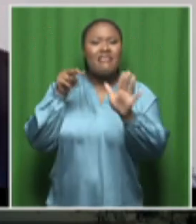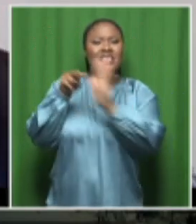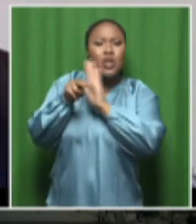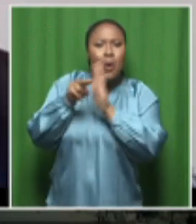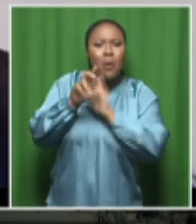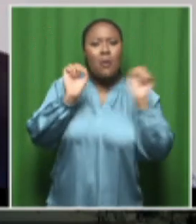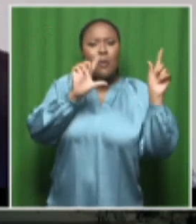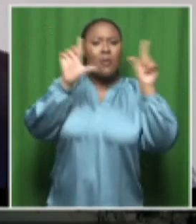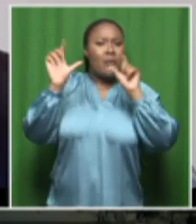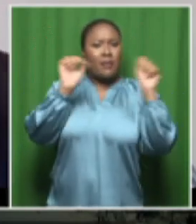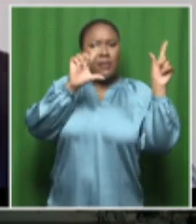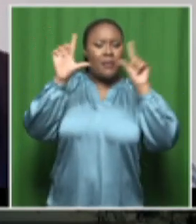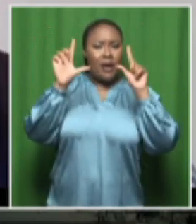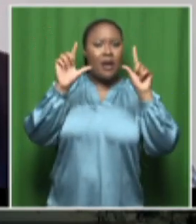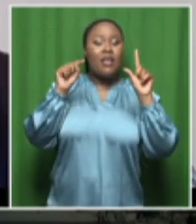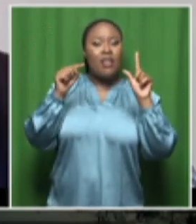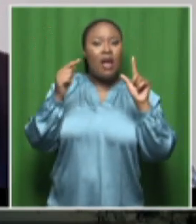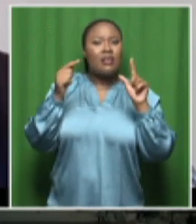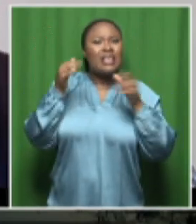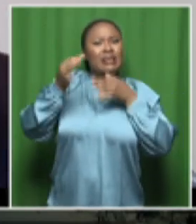and the behaviors of early humans.